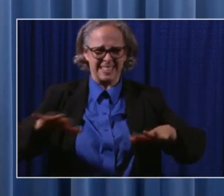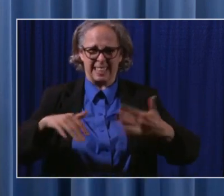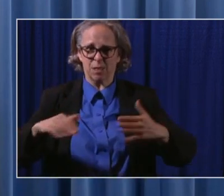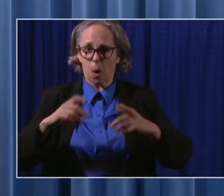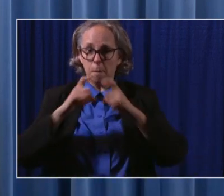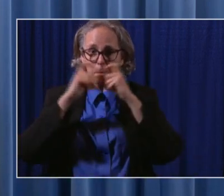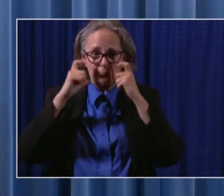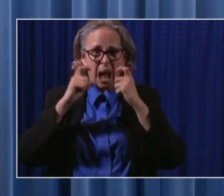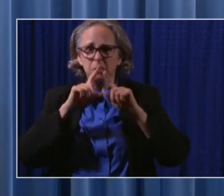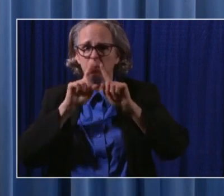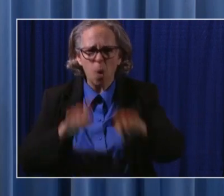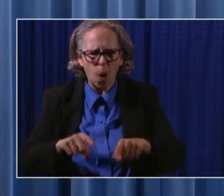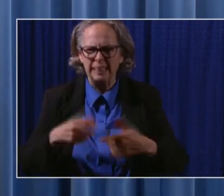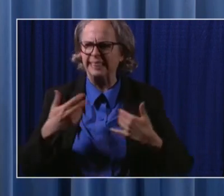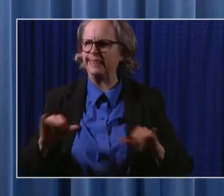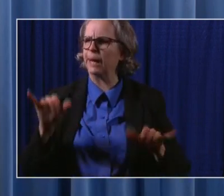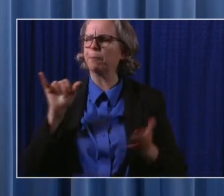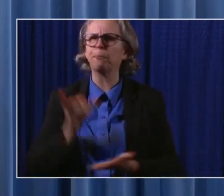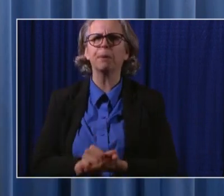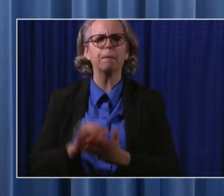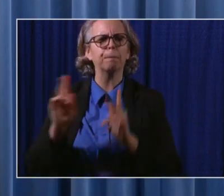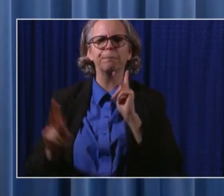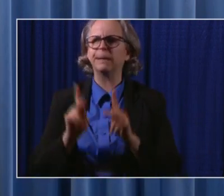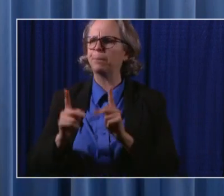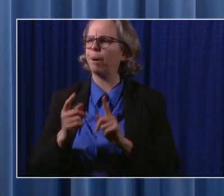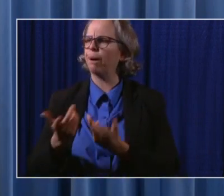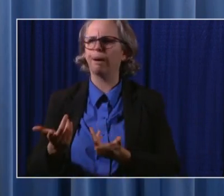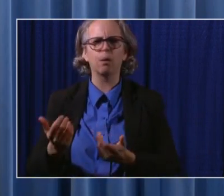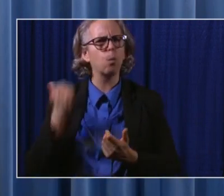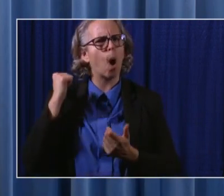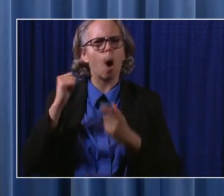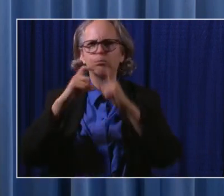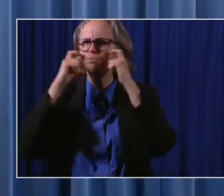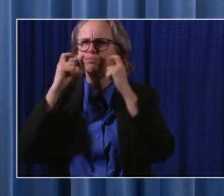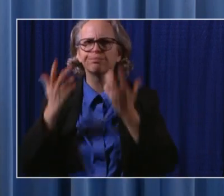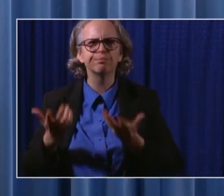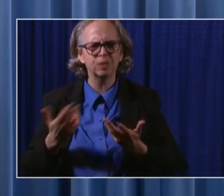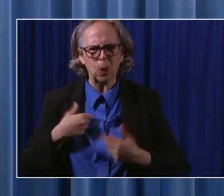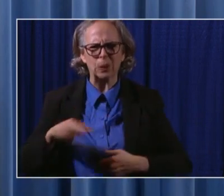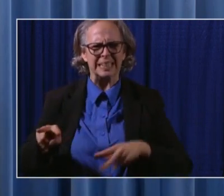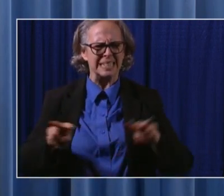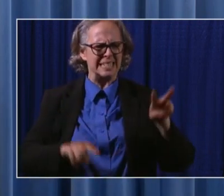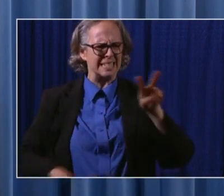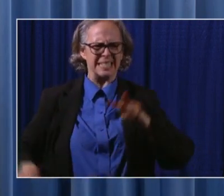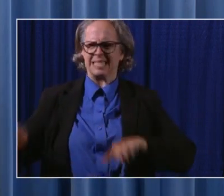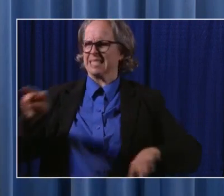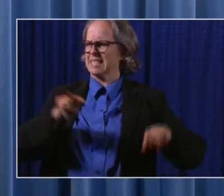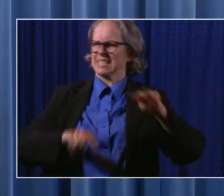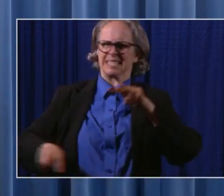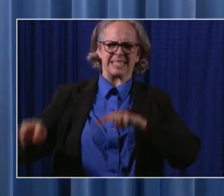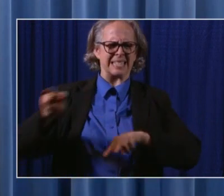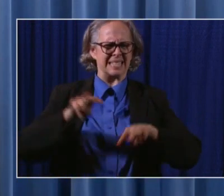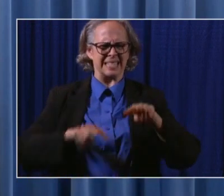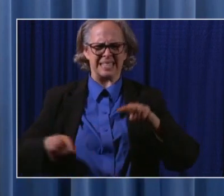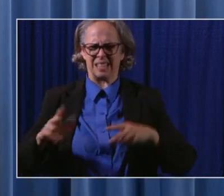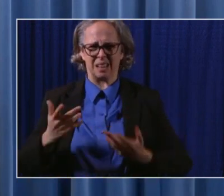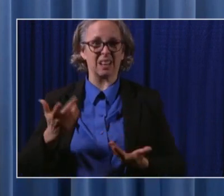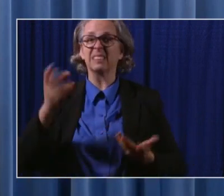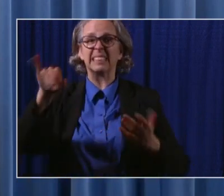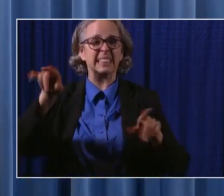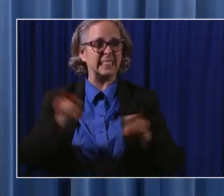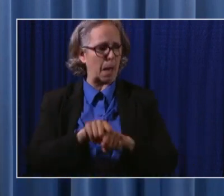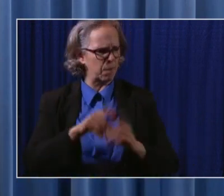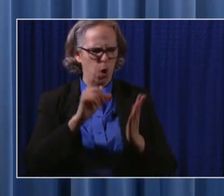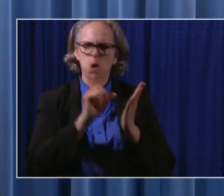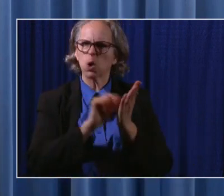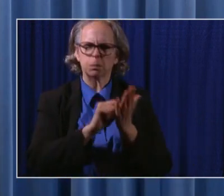clearly were not enforcing any kind of mask order at all. There have been pictures in the paper. There are pictures up on